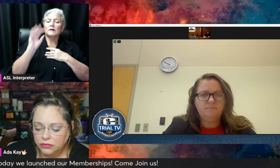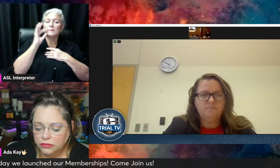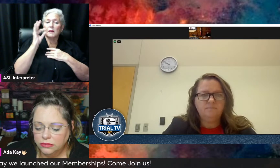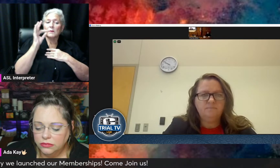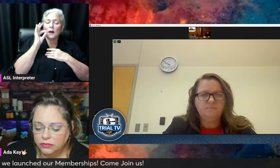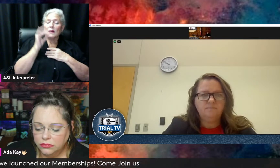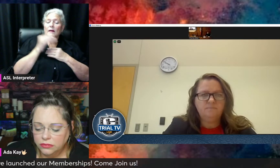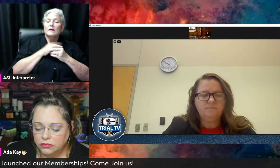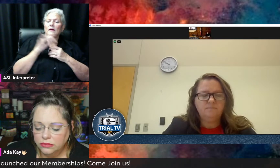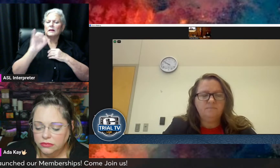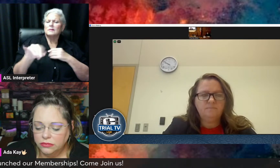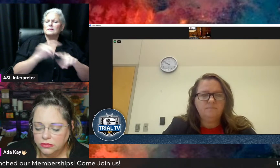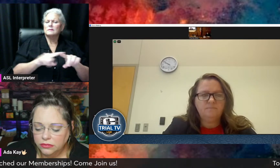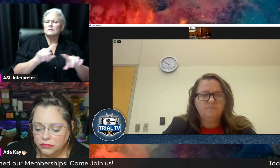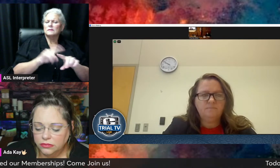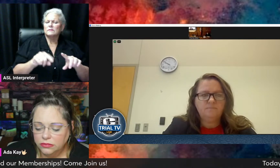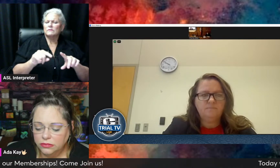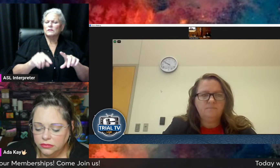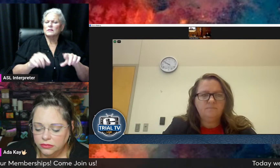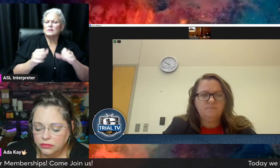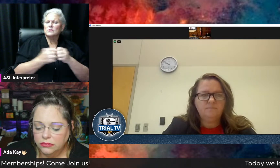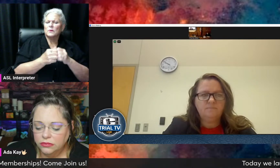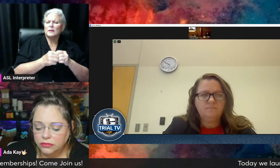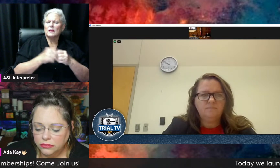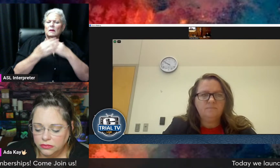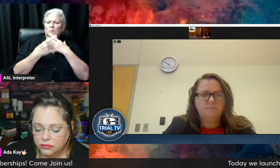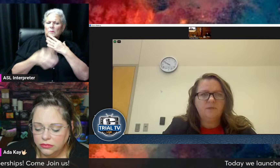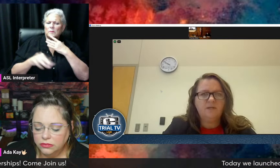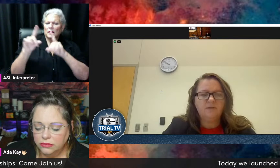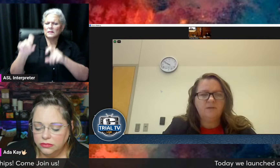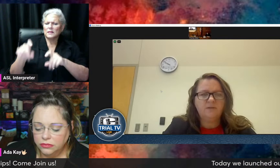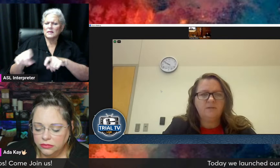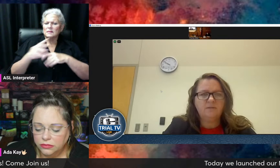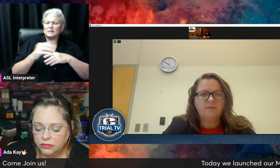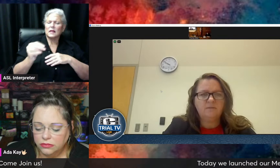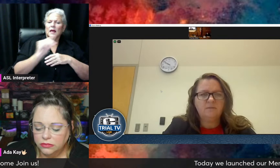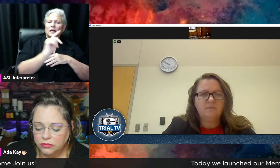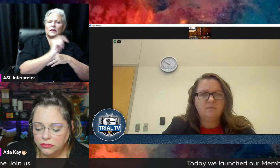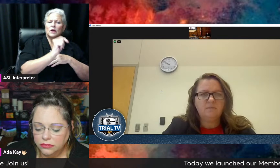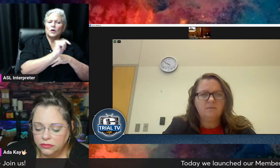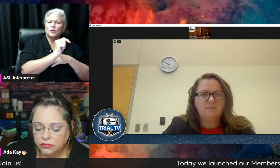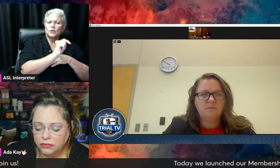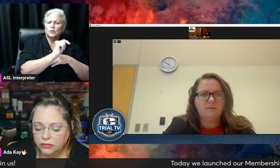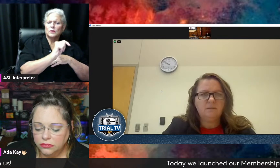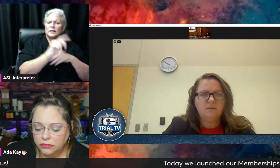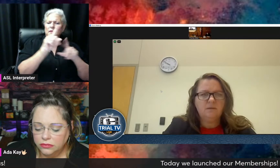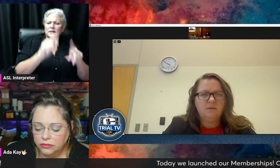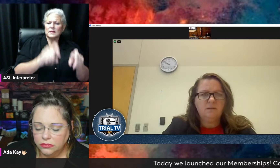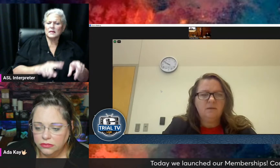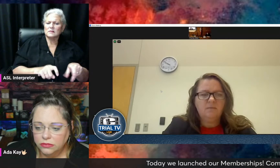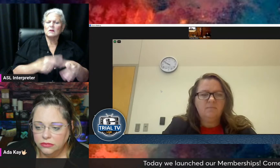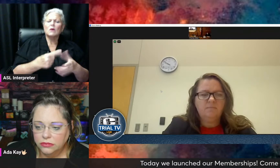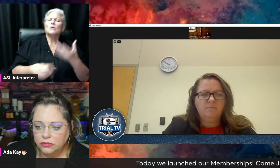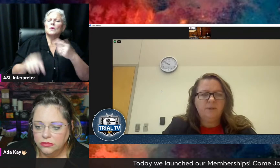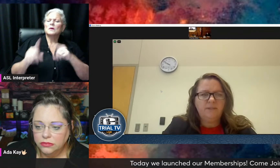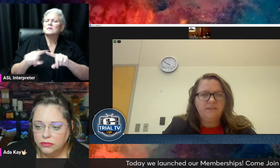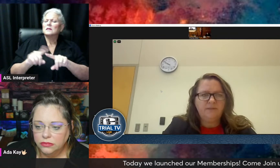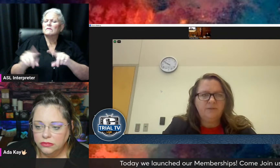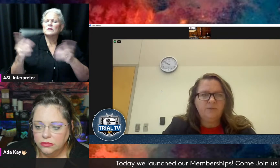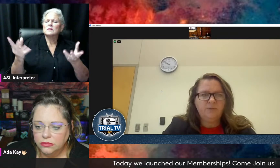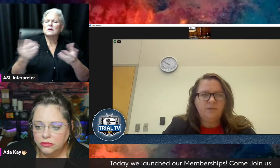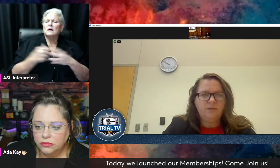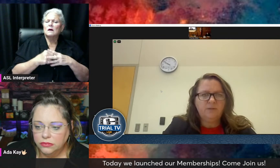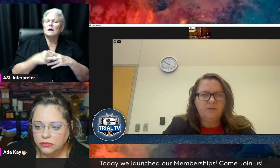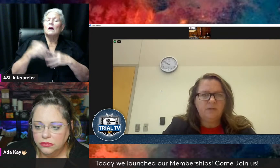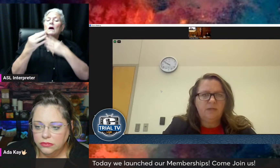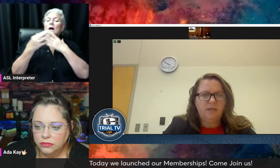there a difference between a blood test and a urine test? Yes, there is. And what is that difference? Blood test